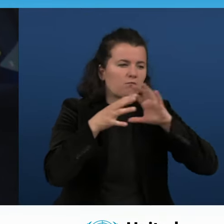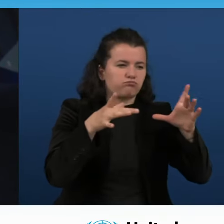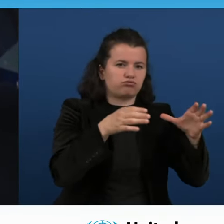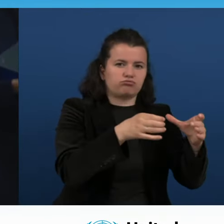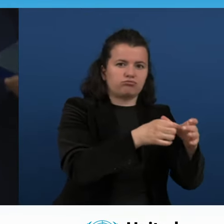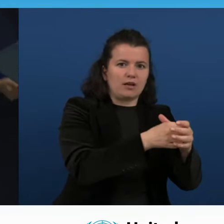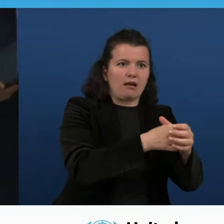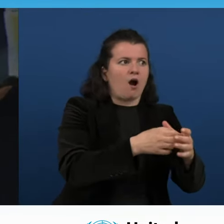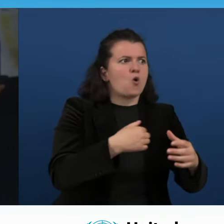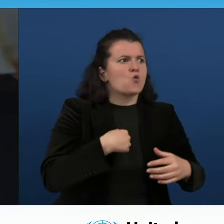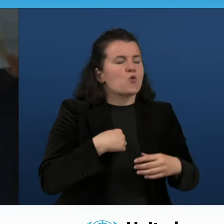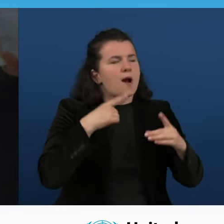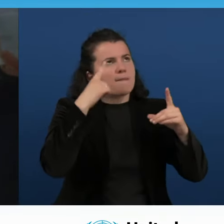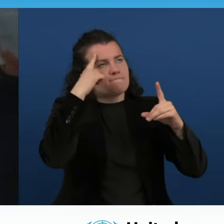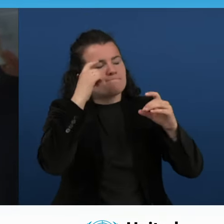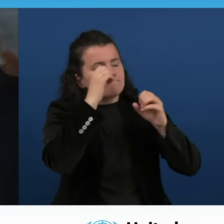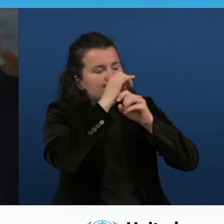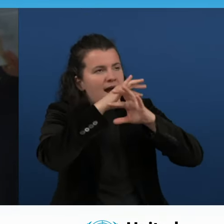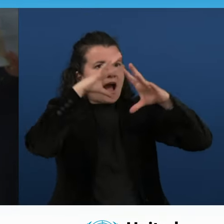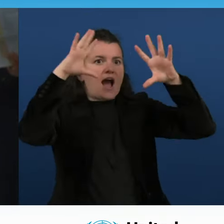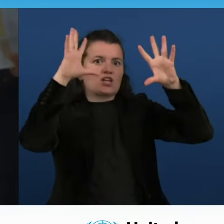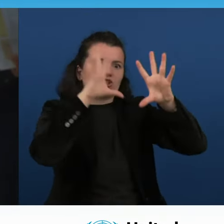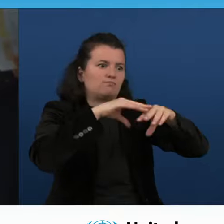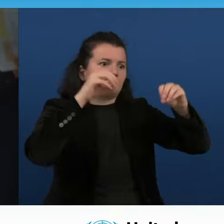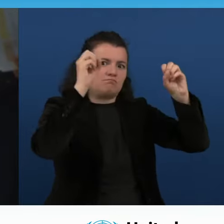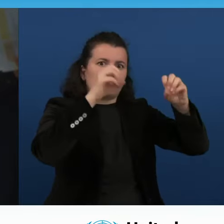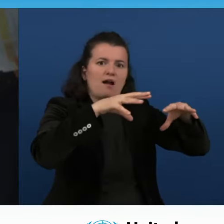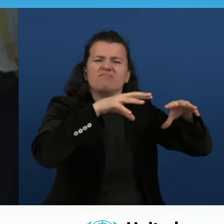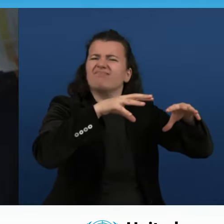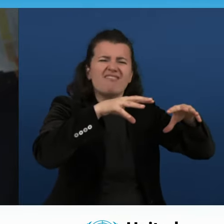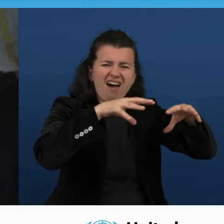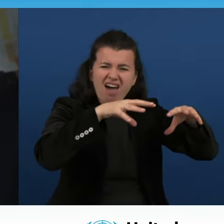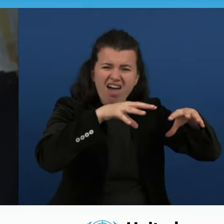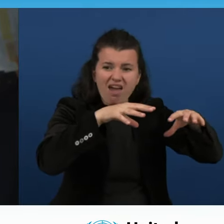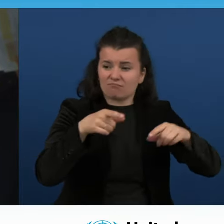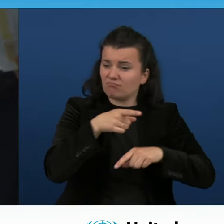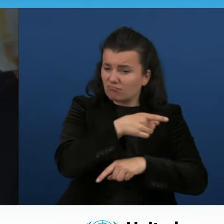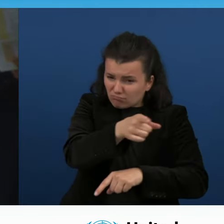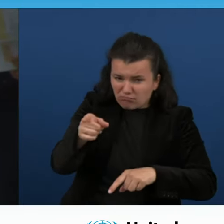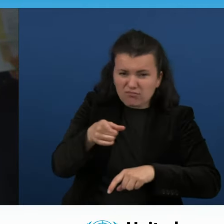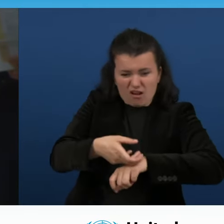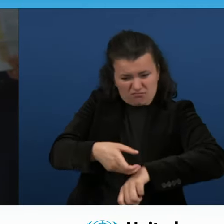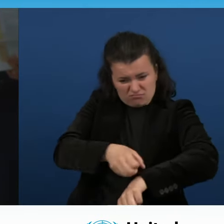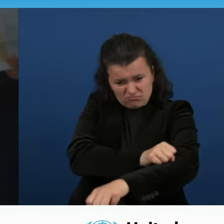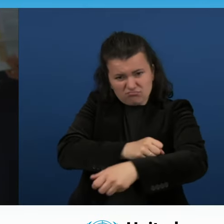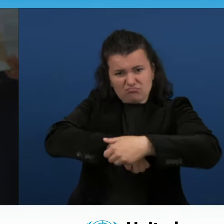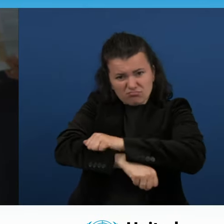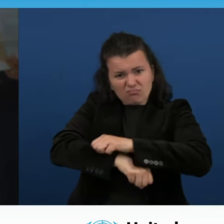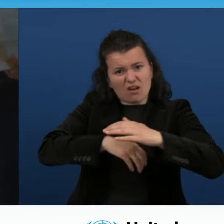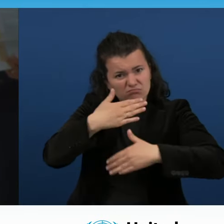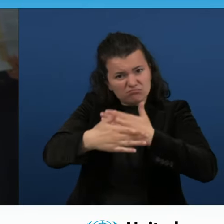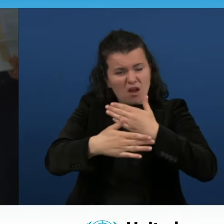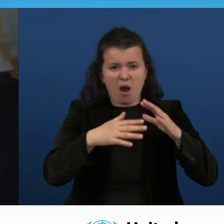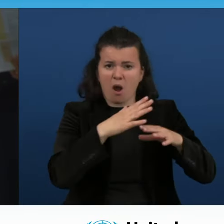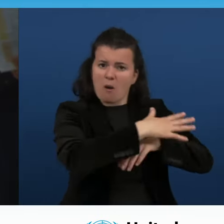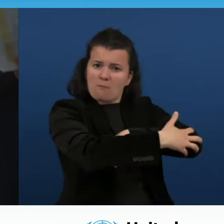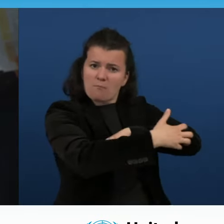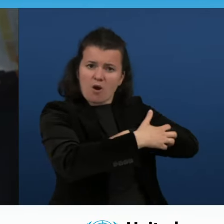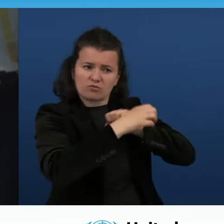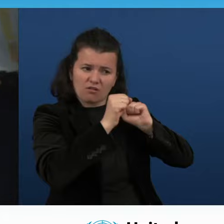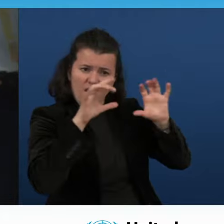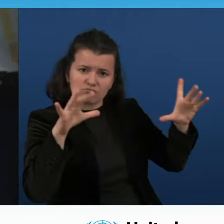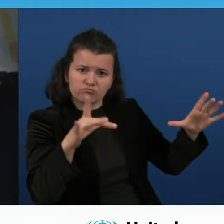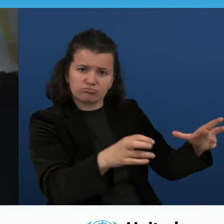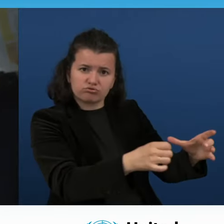but a holistic approach and collective efforts. If a few of us can make such a difference, imagine what we all can achieve